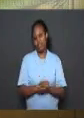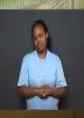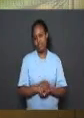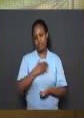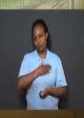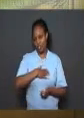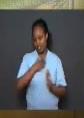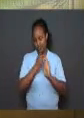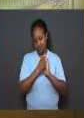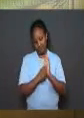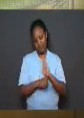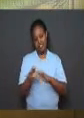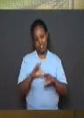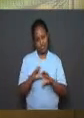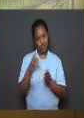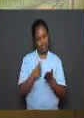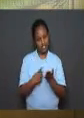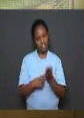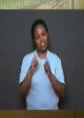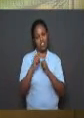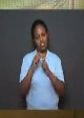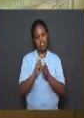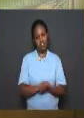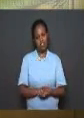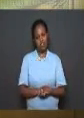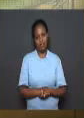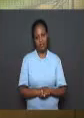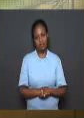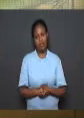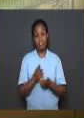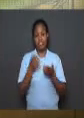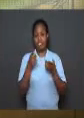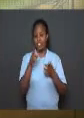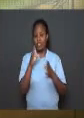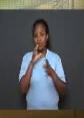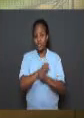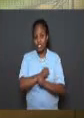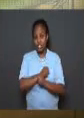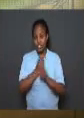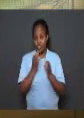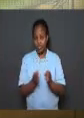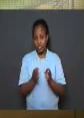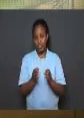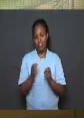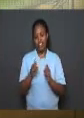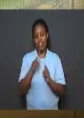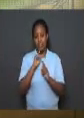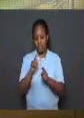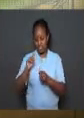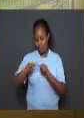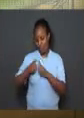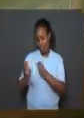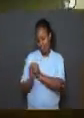Please write down a definition of this term, and when you are finished, share your answer with a